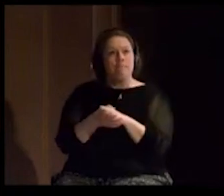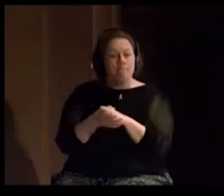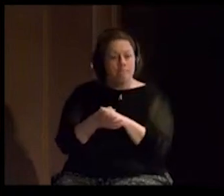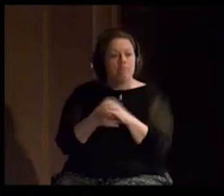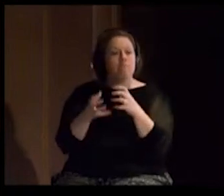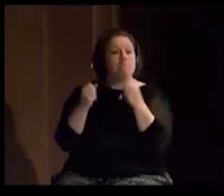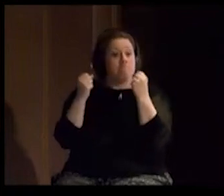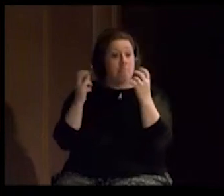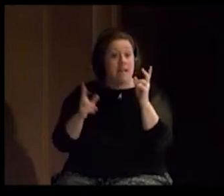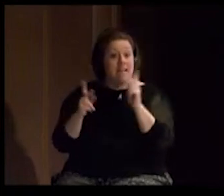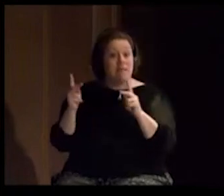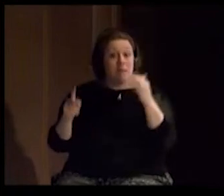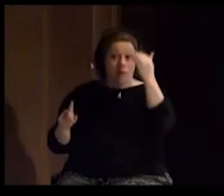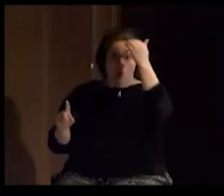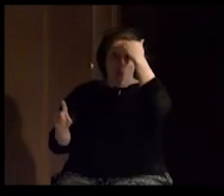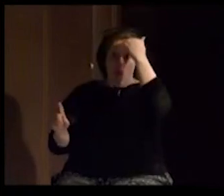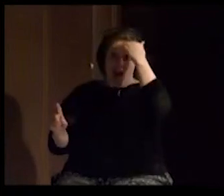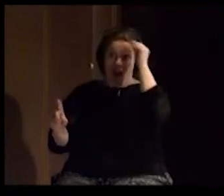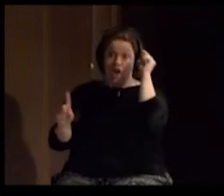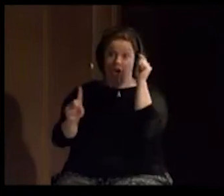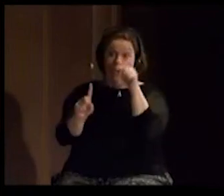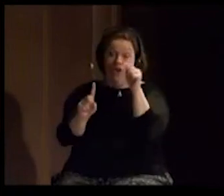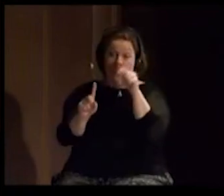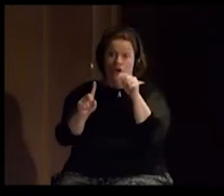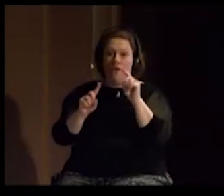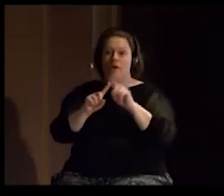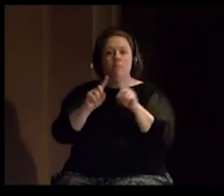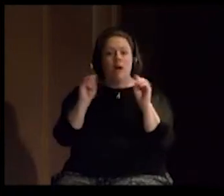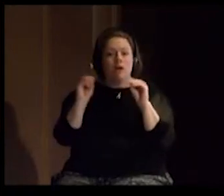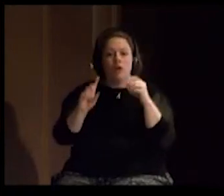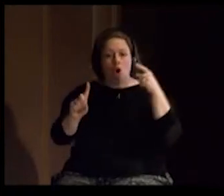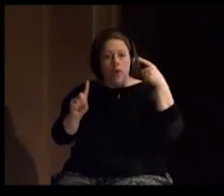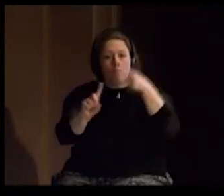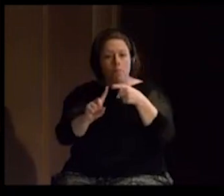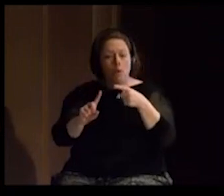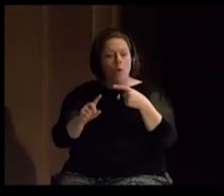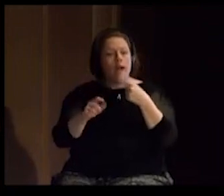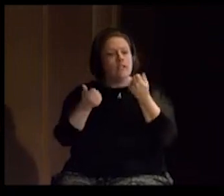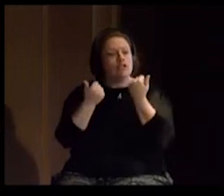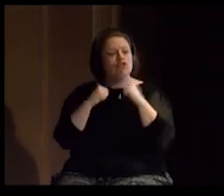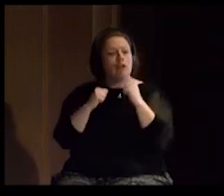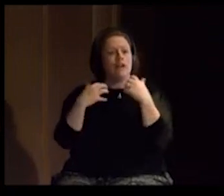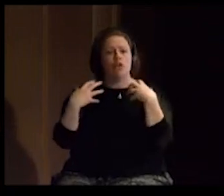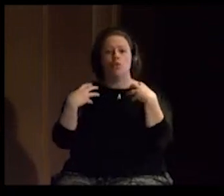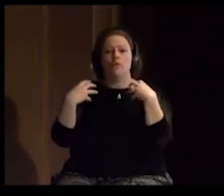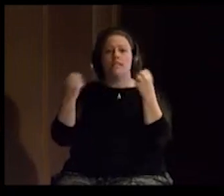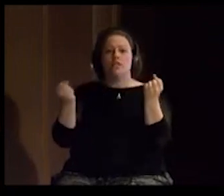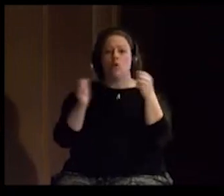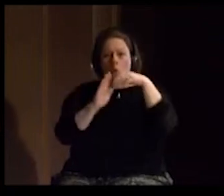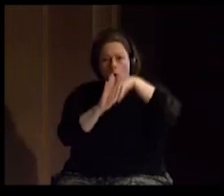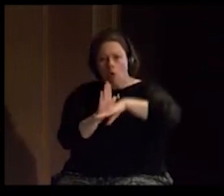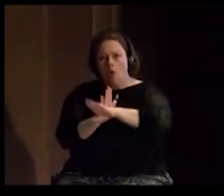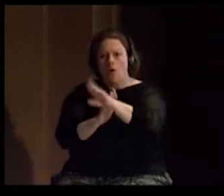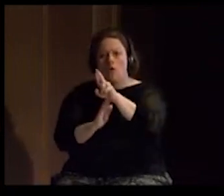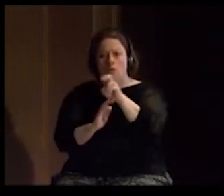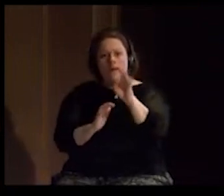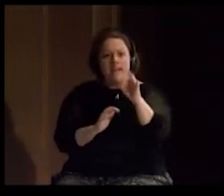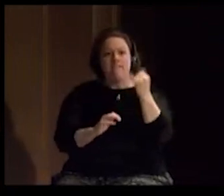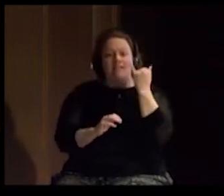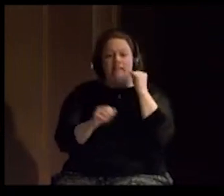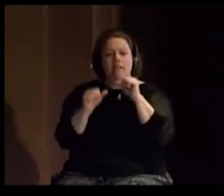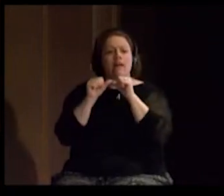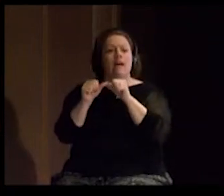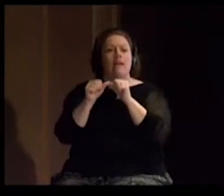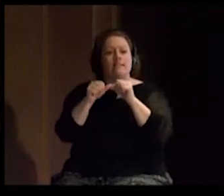A lot of people know about this, but there's no point in even trying to restore the reef if there's a constant impact like sedimentation,